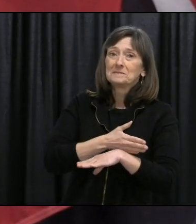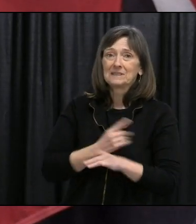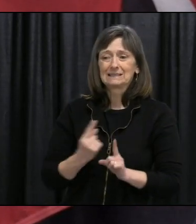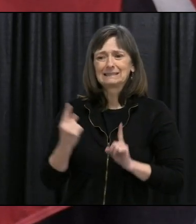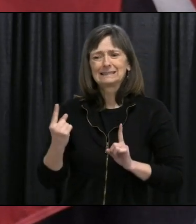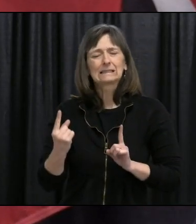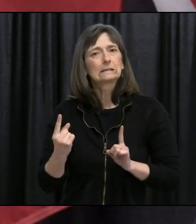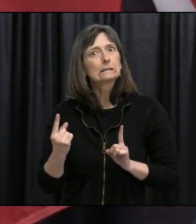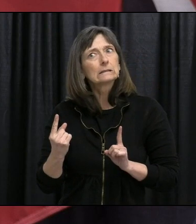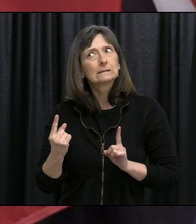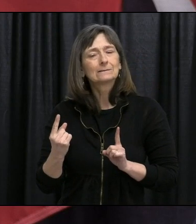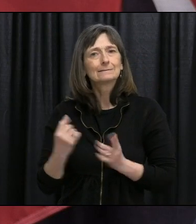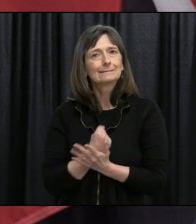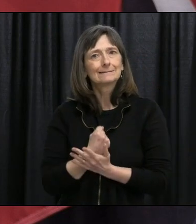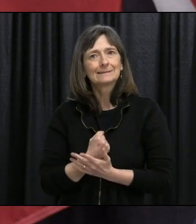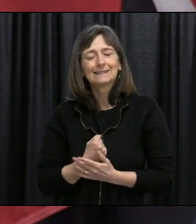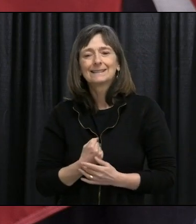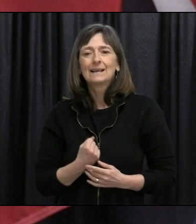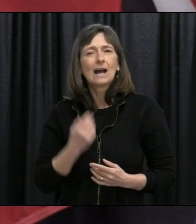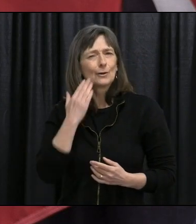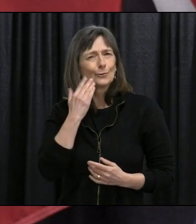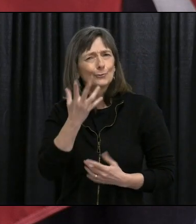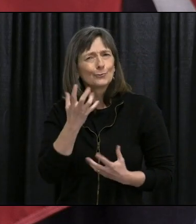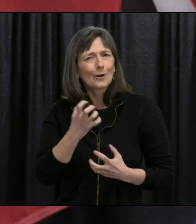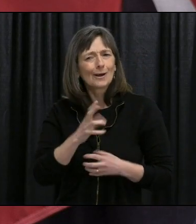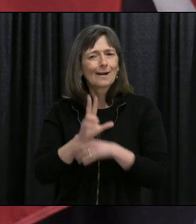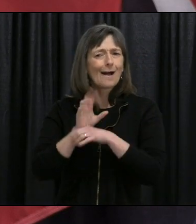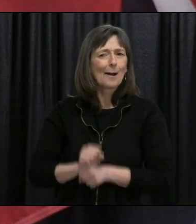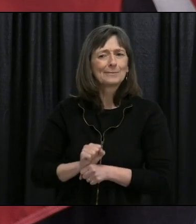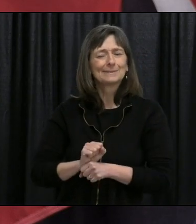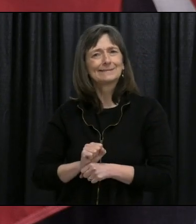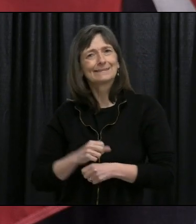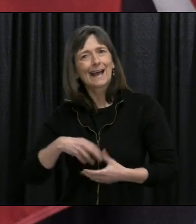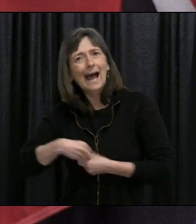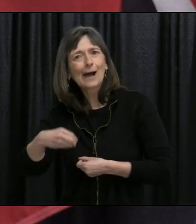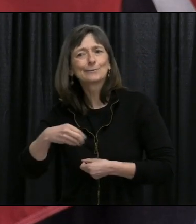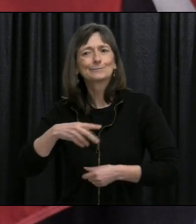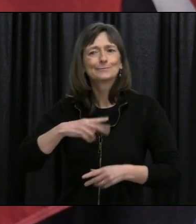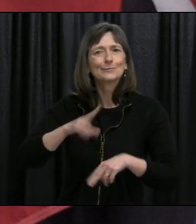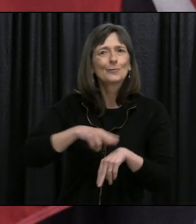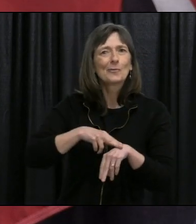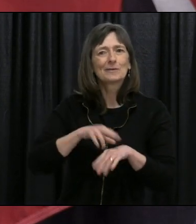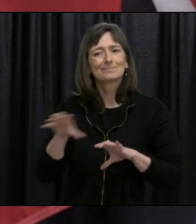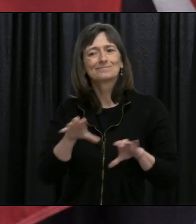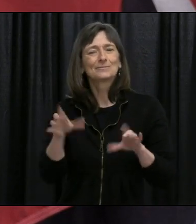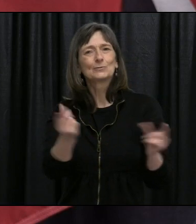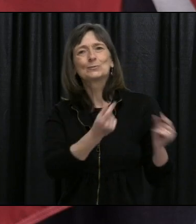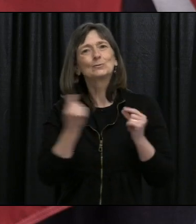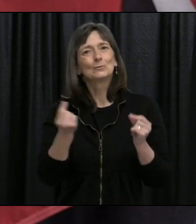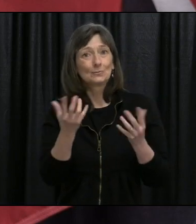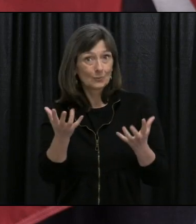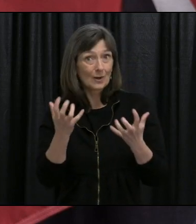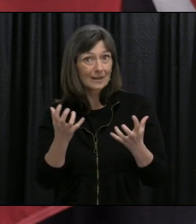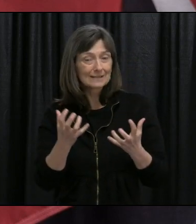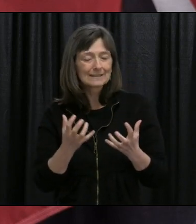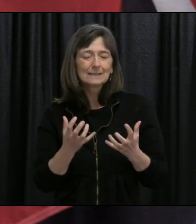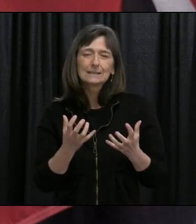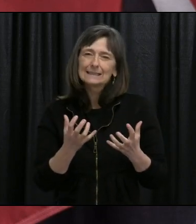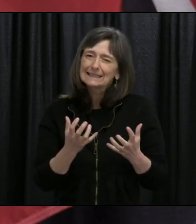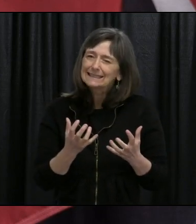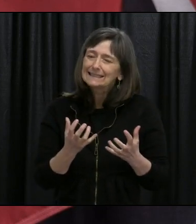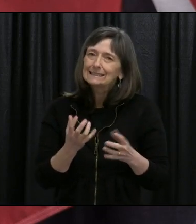want to get out, it's kind of normal, and do activities that you were used to doing at this time of the year. But it's extremely important to